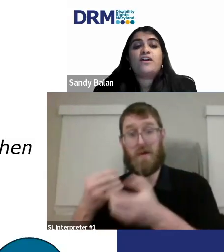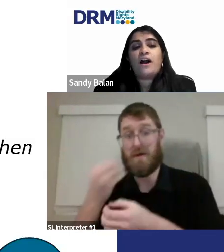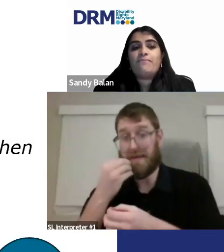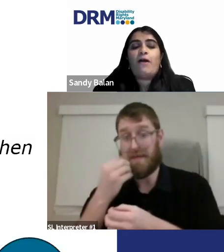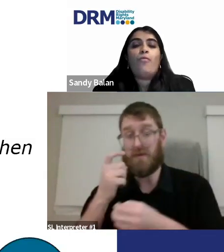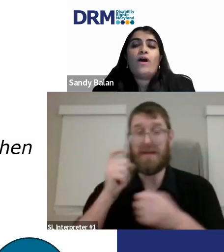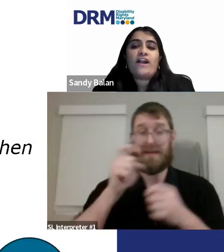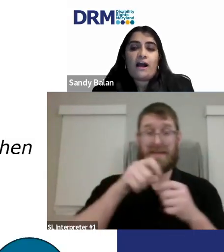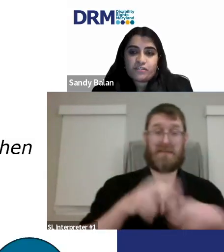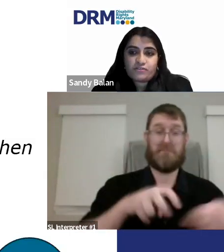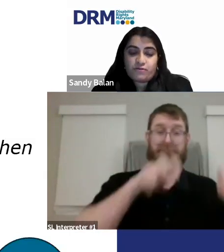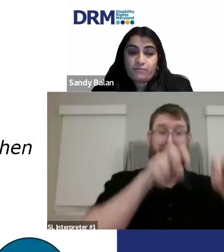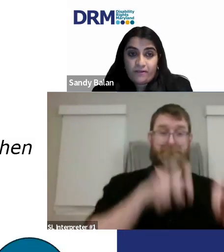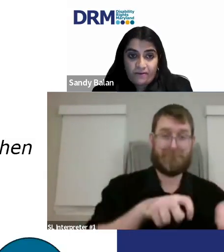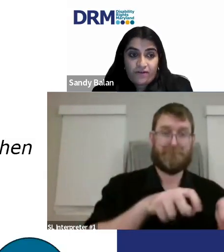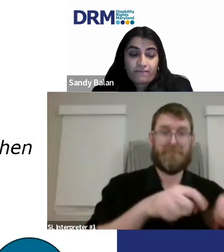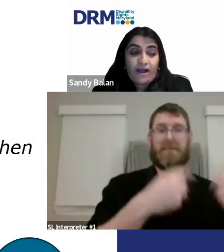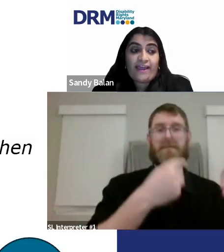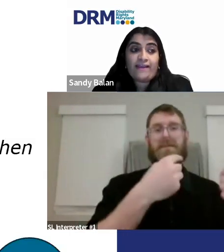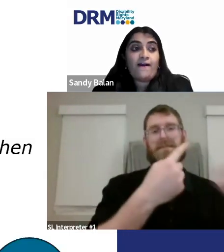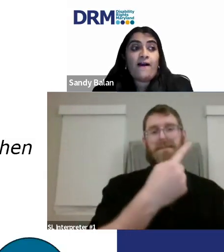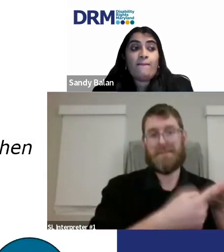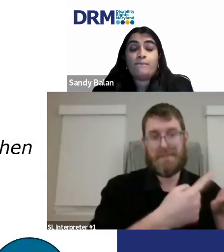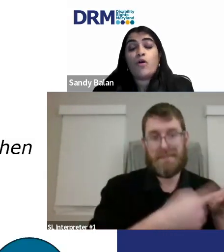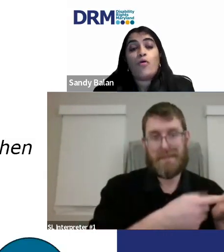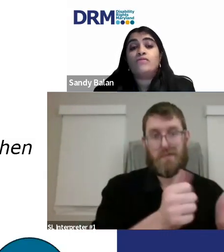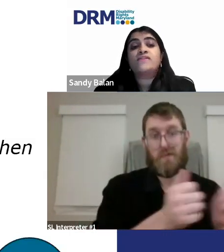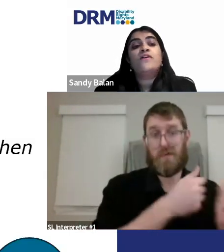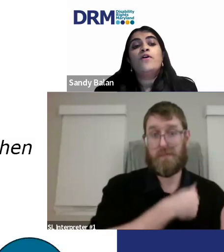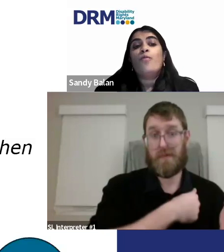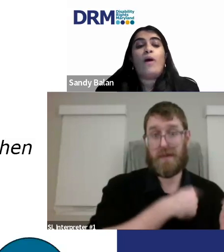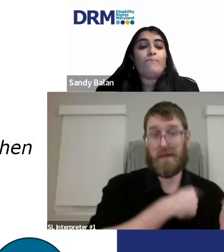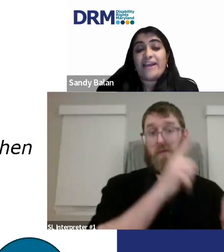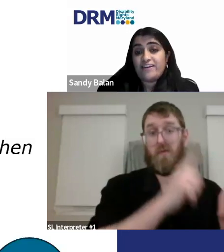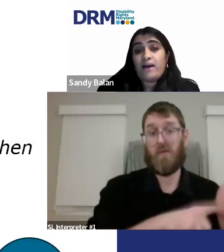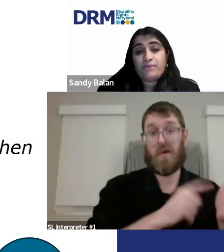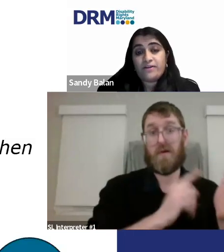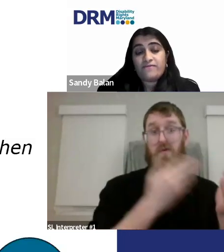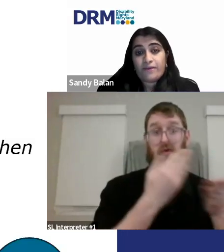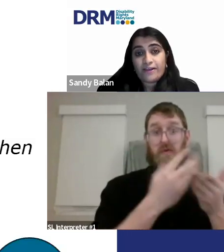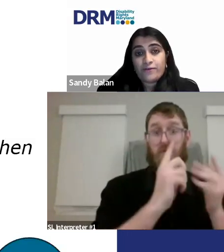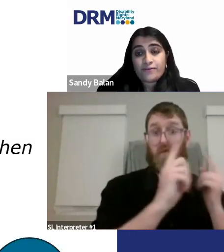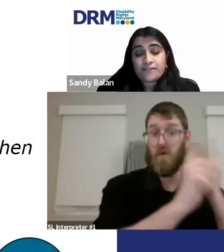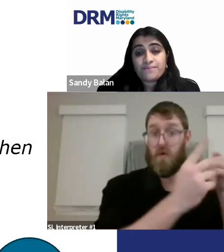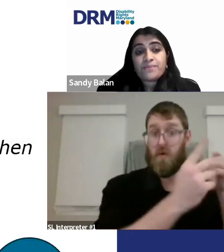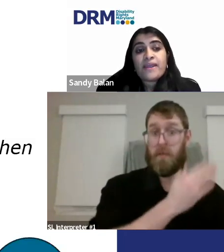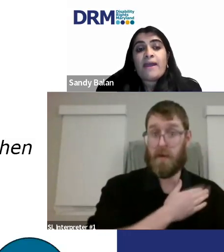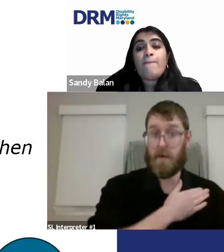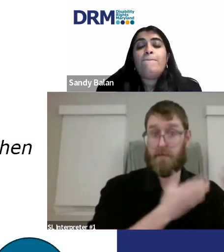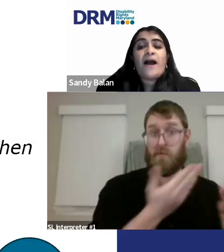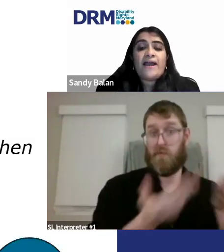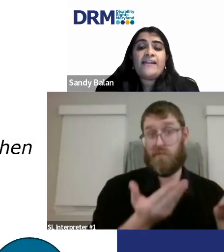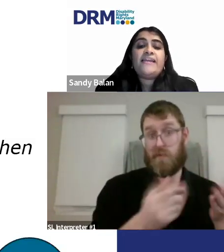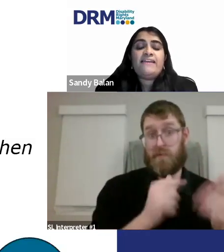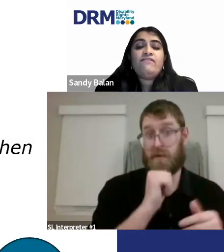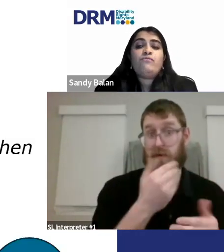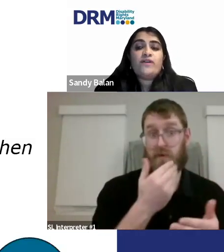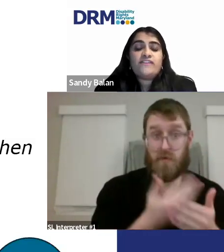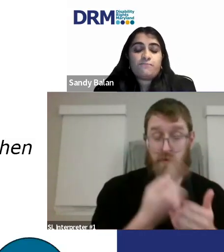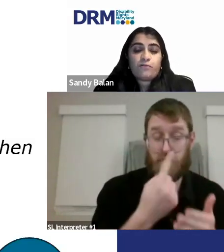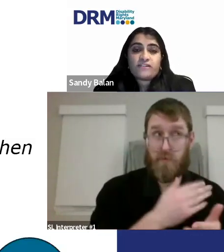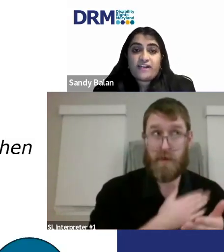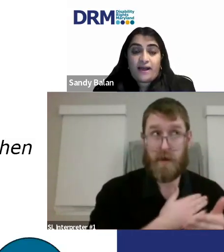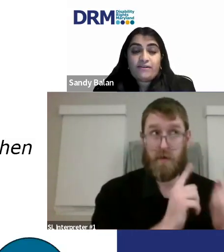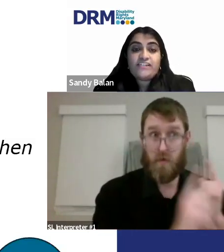with me and talk about what options would be good for my goals, what might not be good for my goals. But